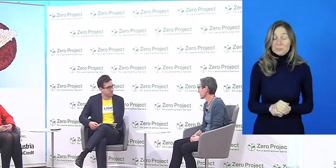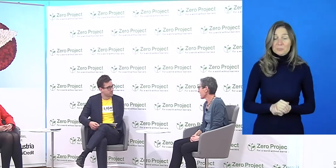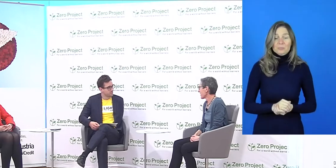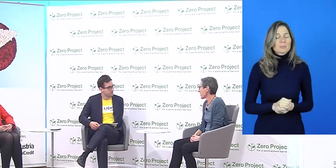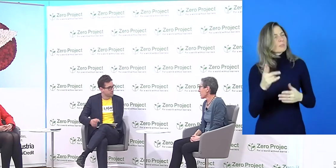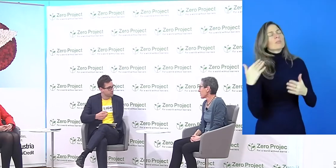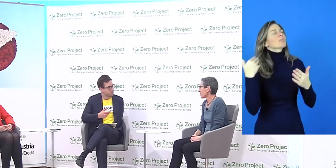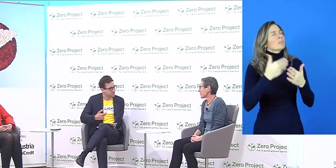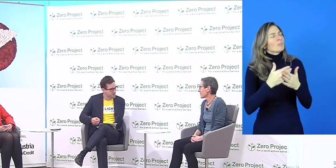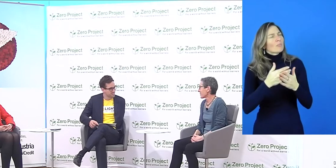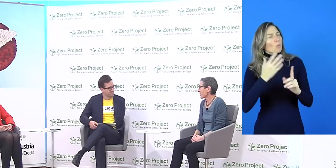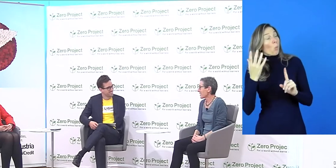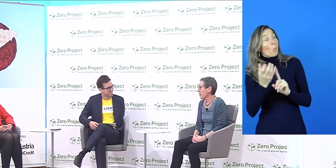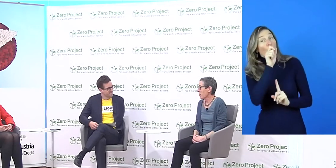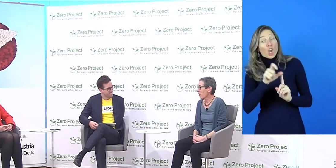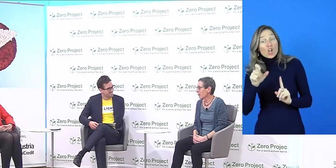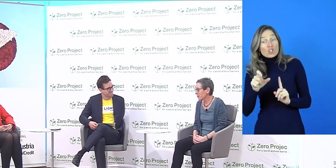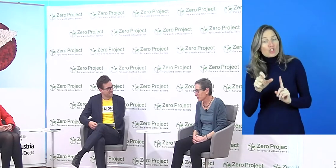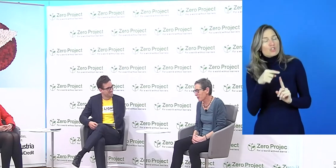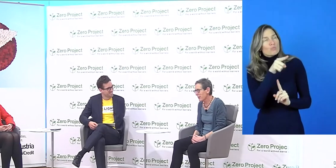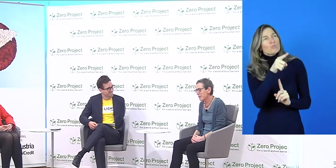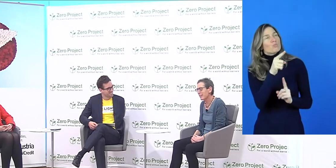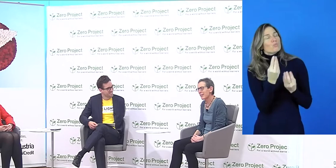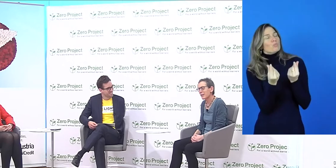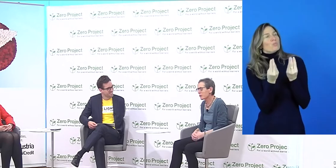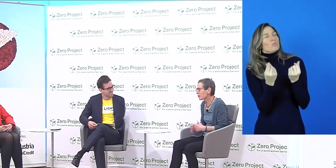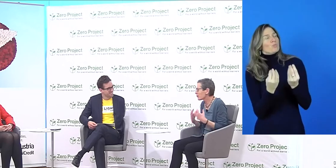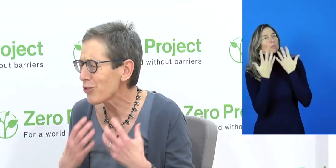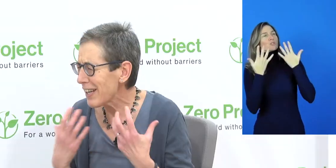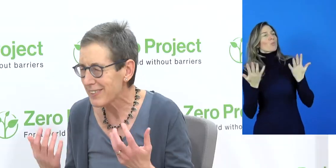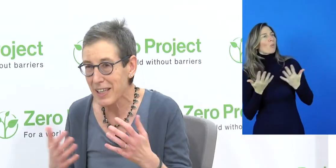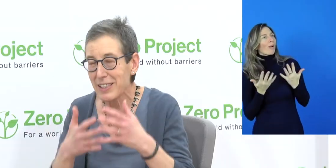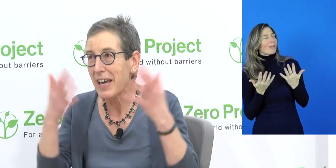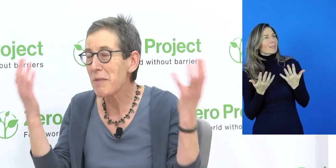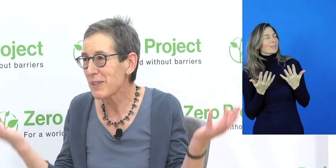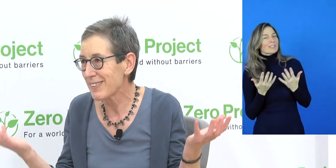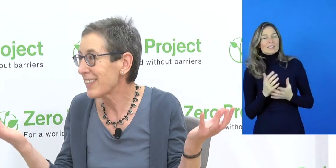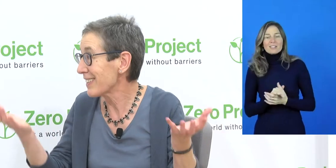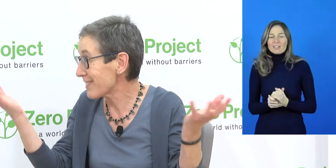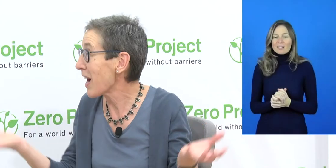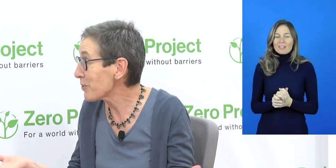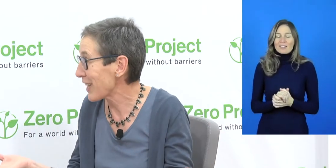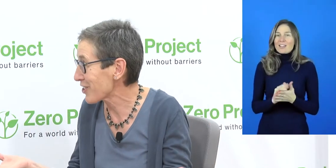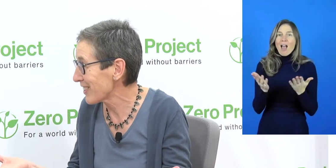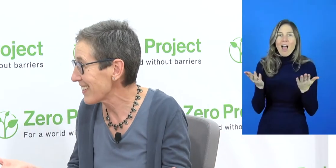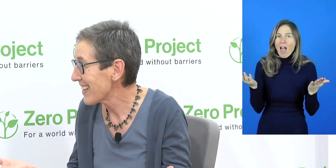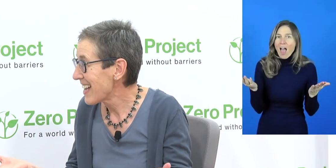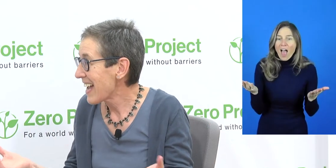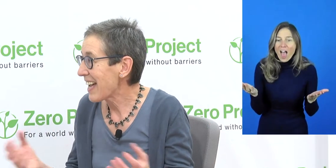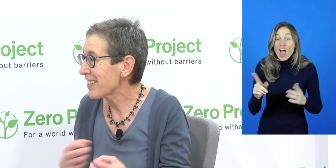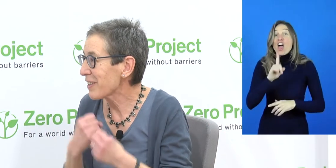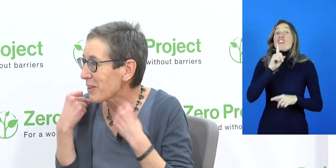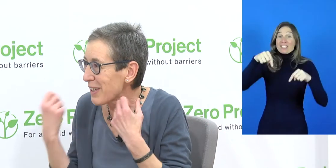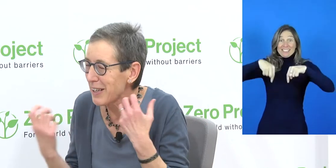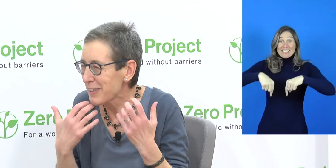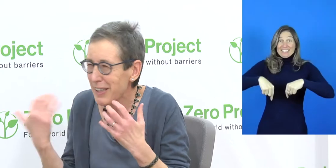last years? What was your impression? First of all, I mean, great. It happened in this house, actually.